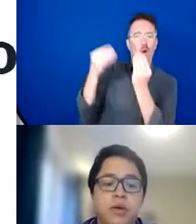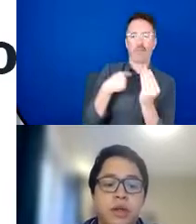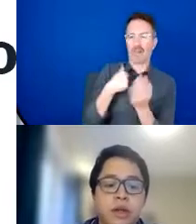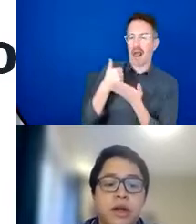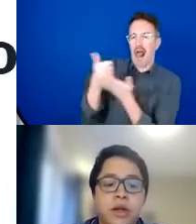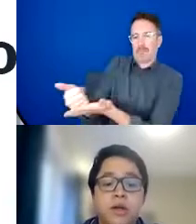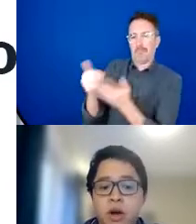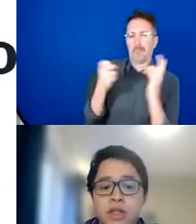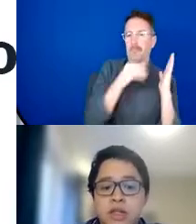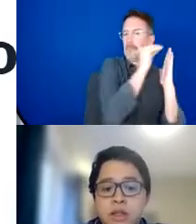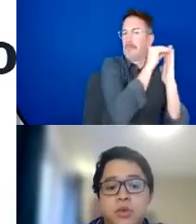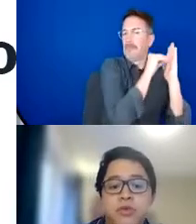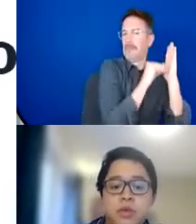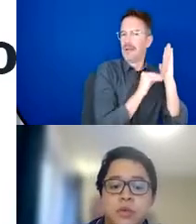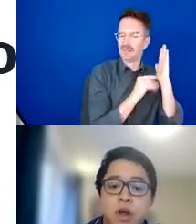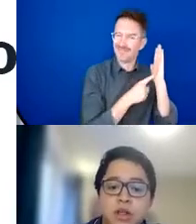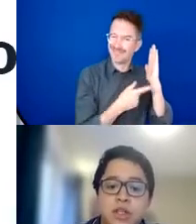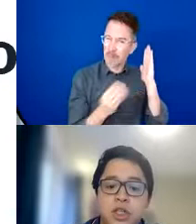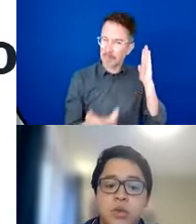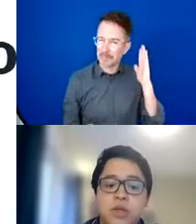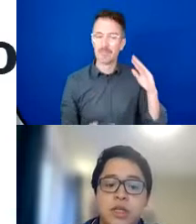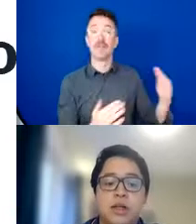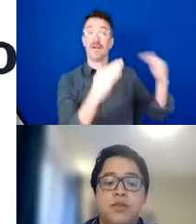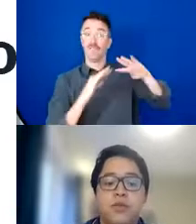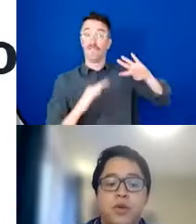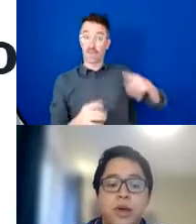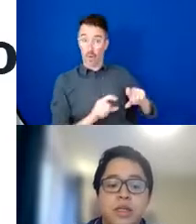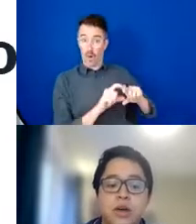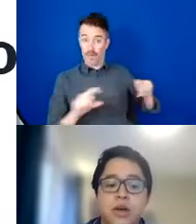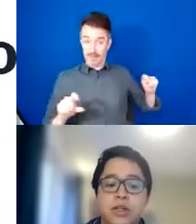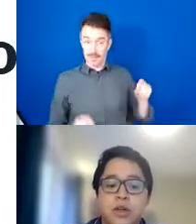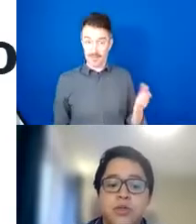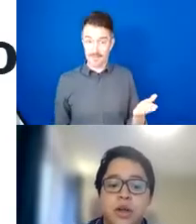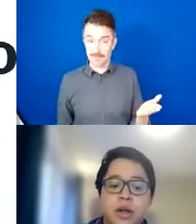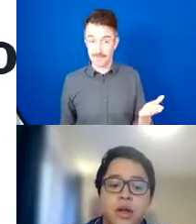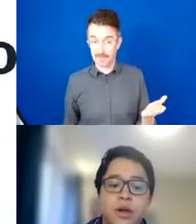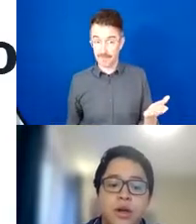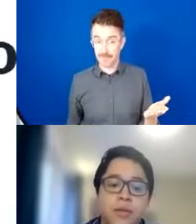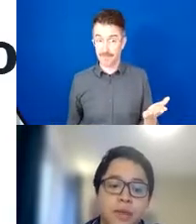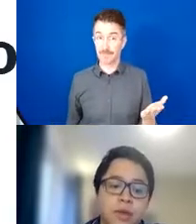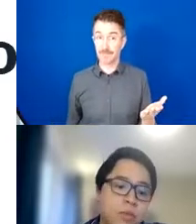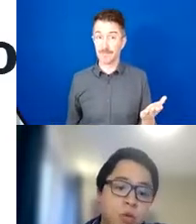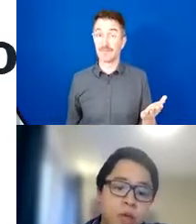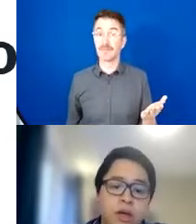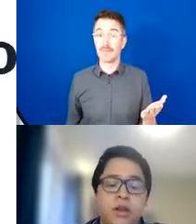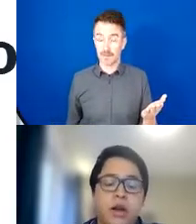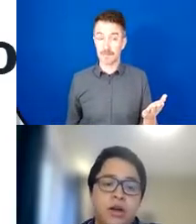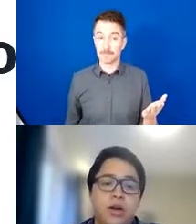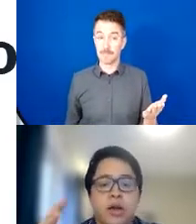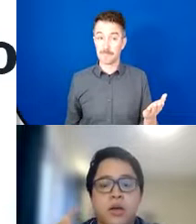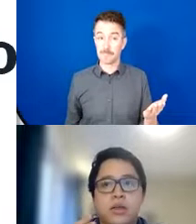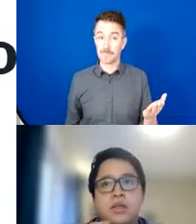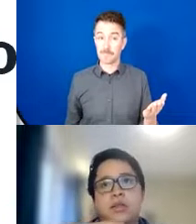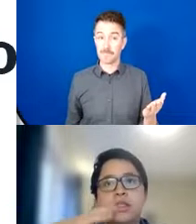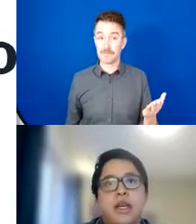also found that the products intended to influence policy should be presented in formats that are considered appropriate and that